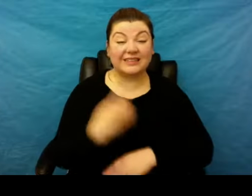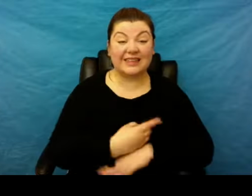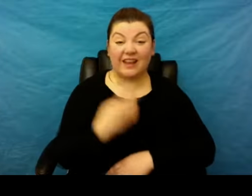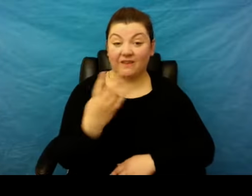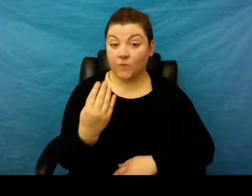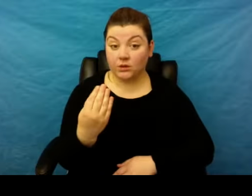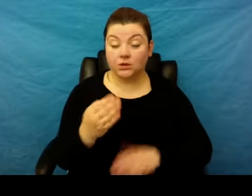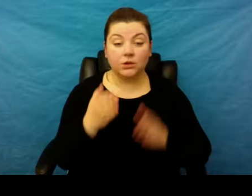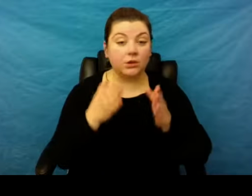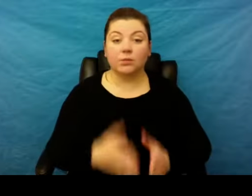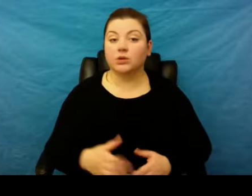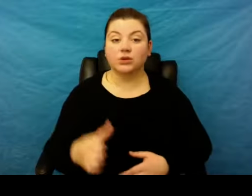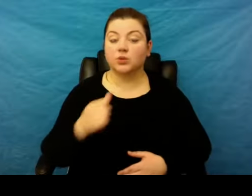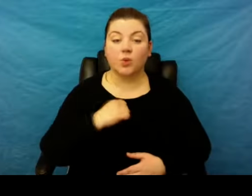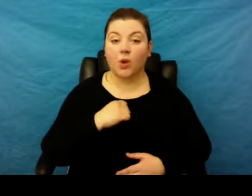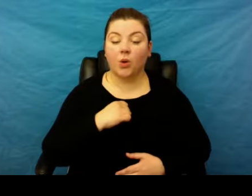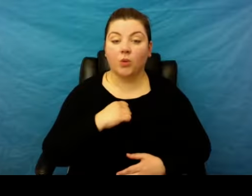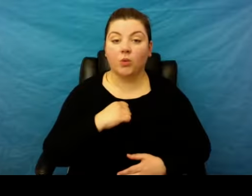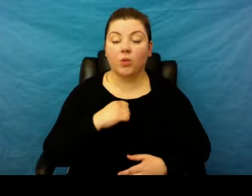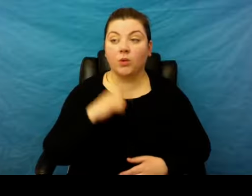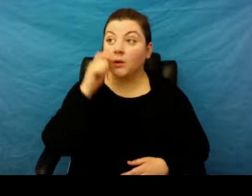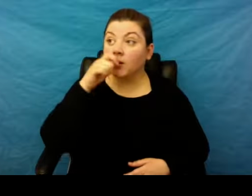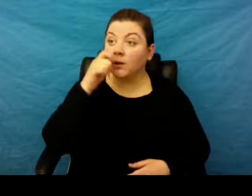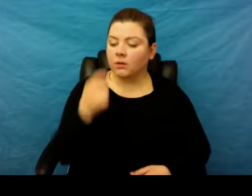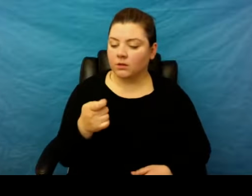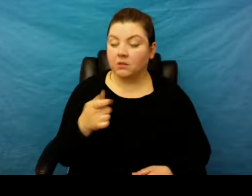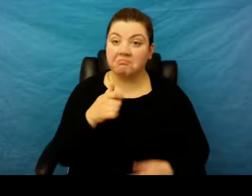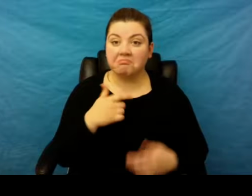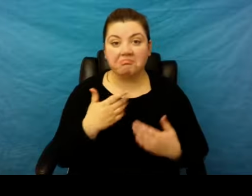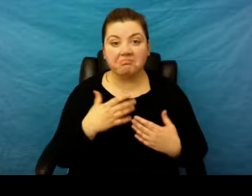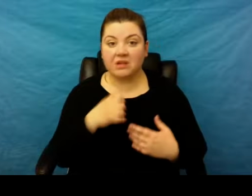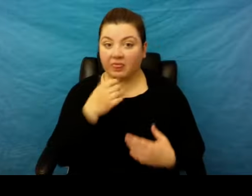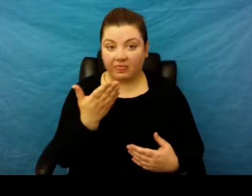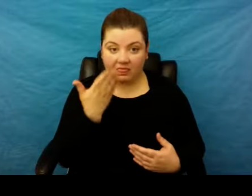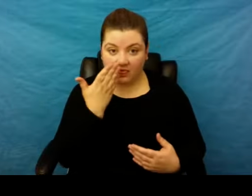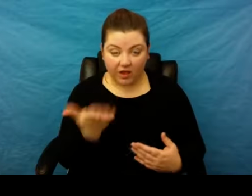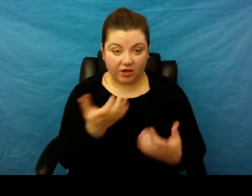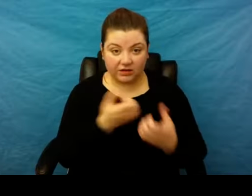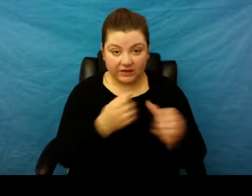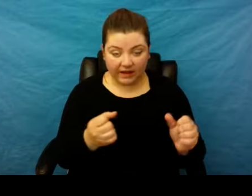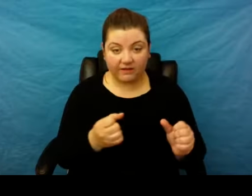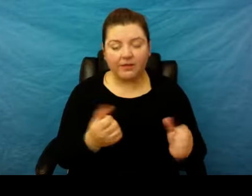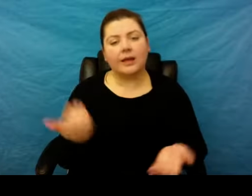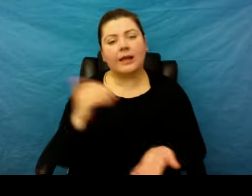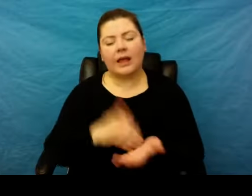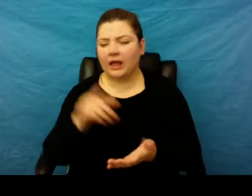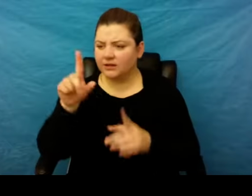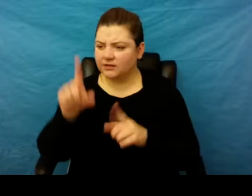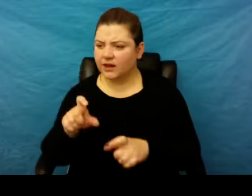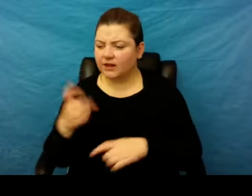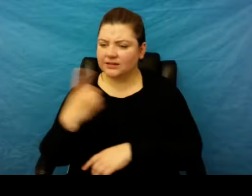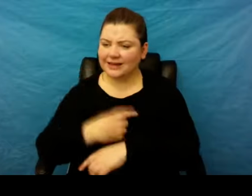not be shedding the disease from their nose, but then at day 16, they will be. We don't think that that's because